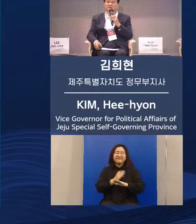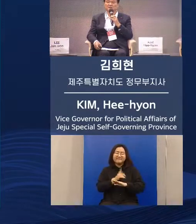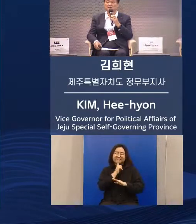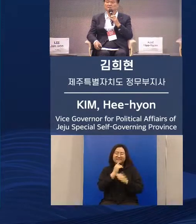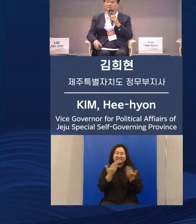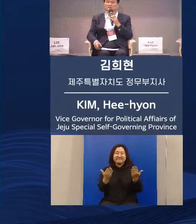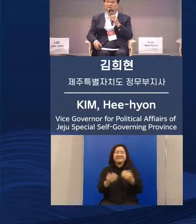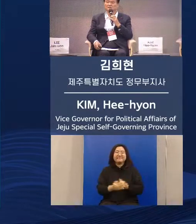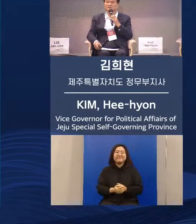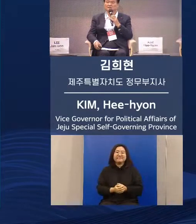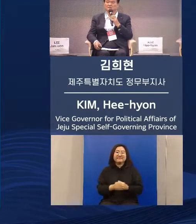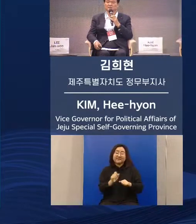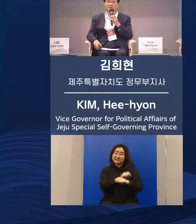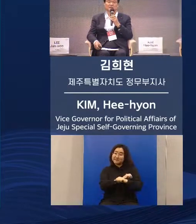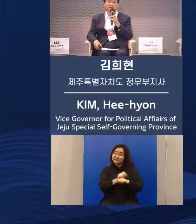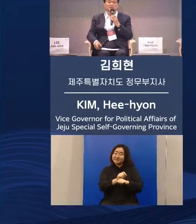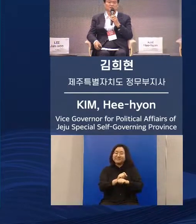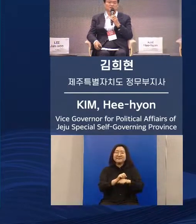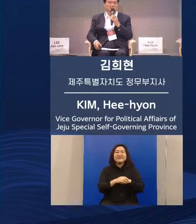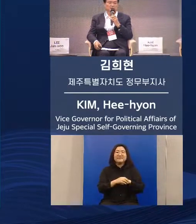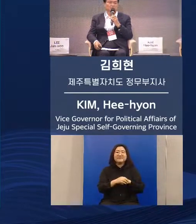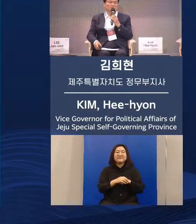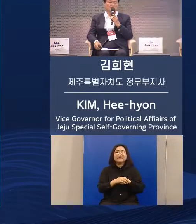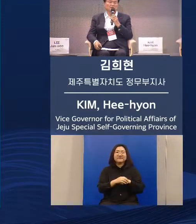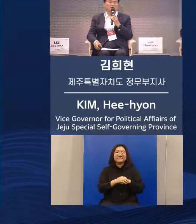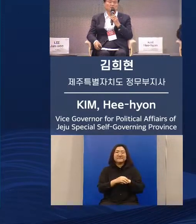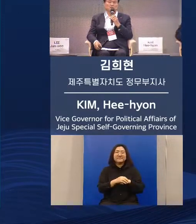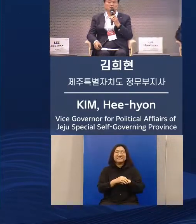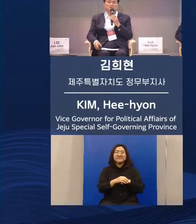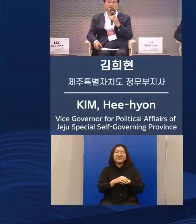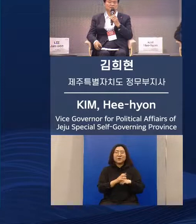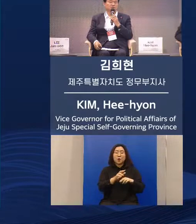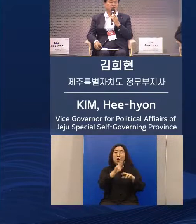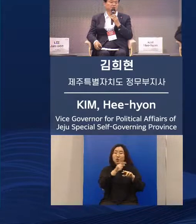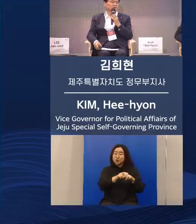early morning. In particular,